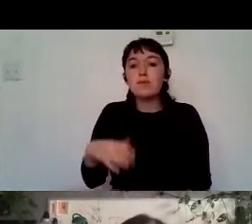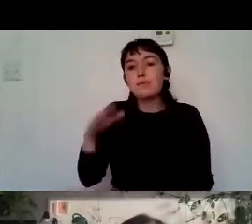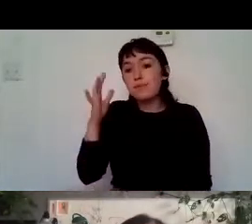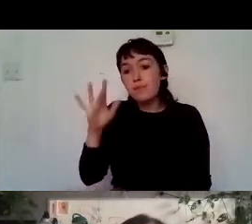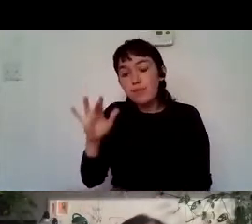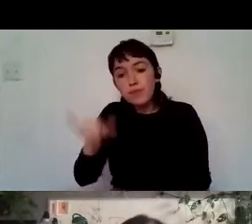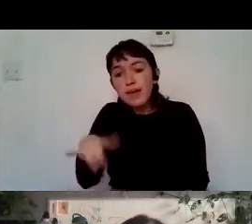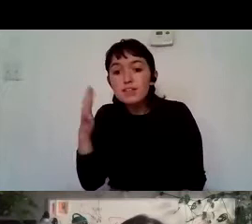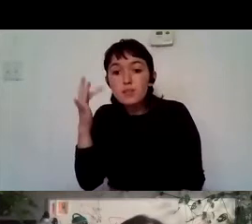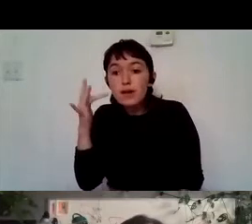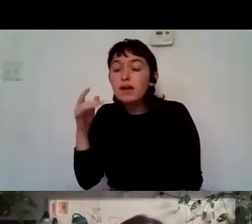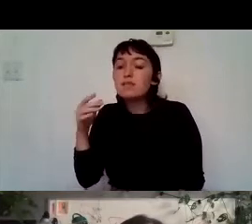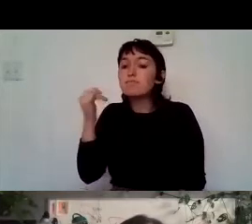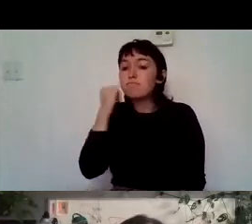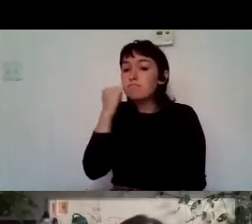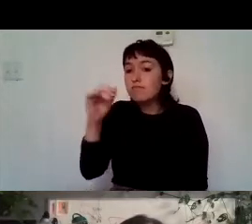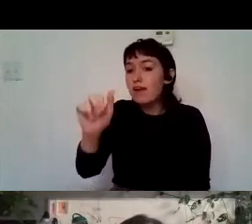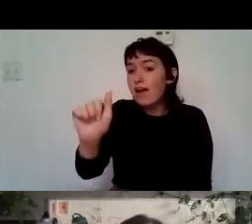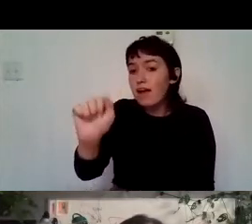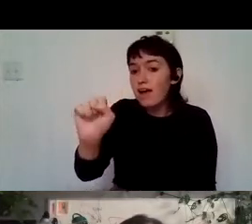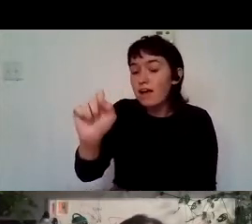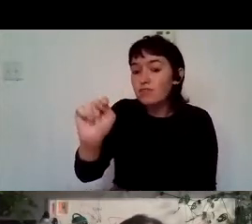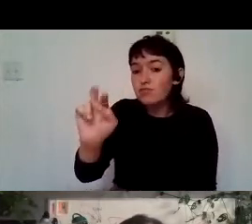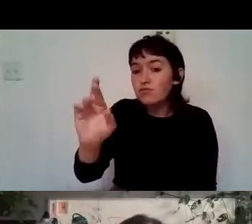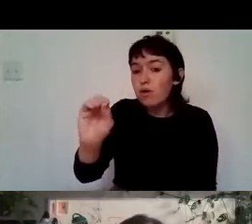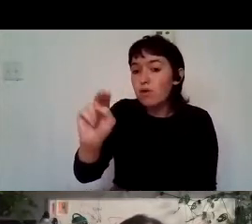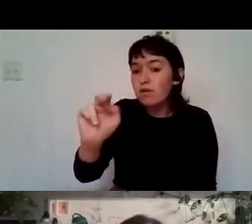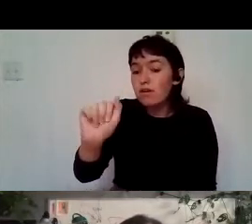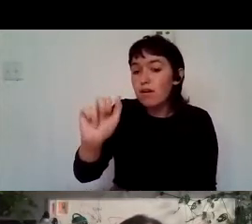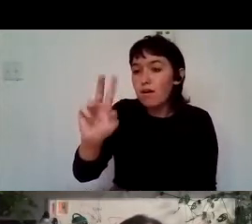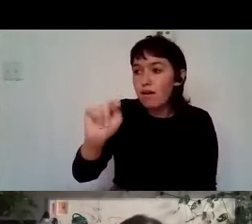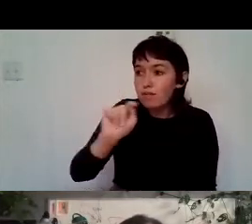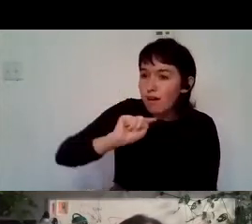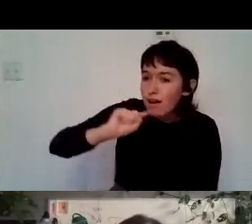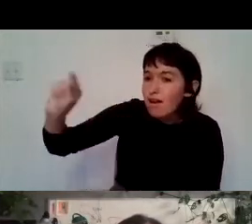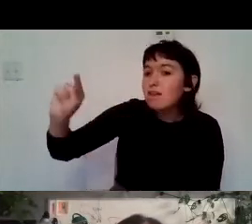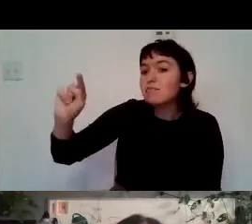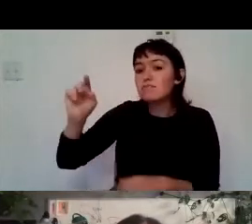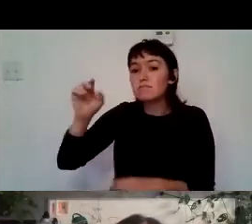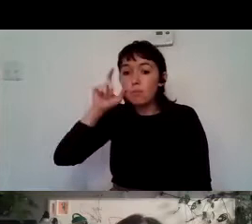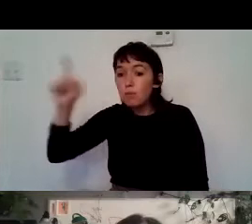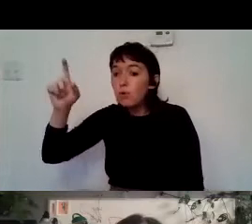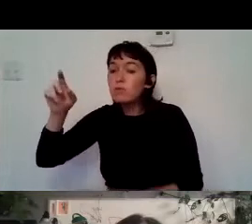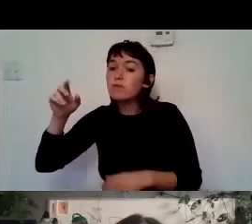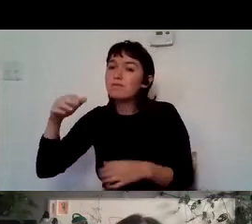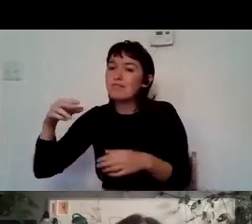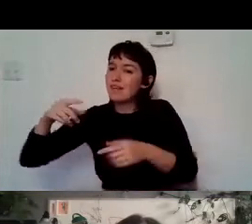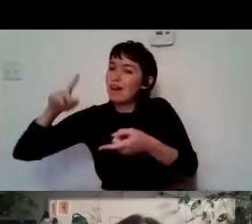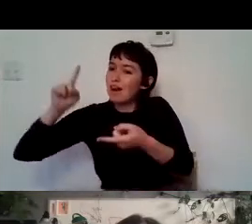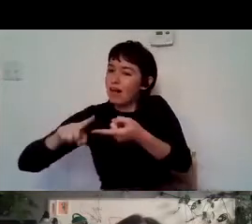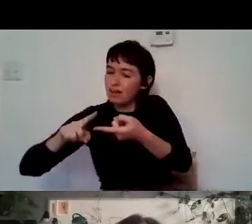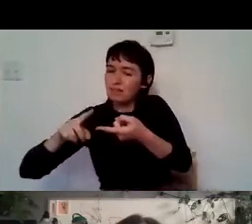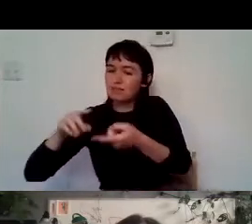jumping, because their weight was less on the moon than on Earth. And that's because the Earth is much more massive, it has more